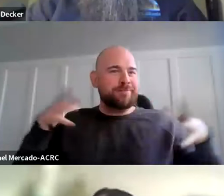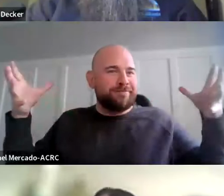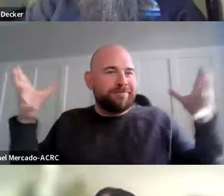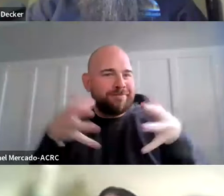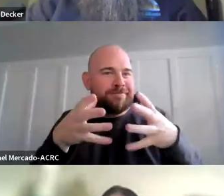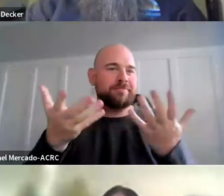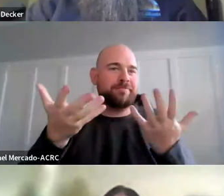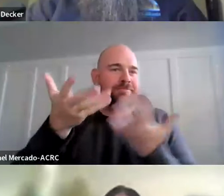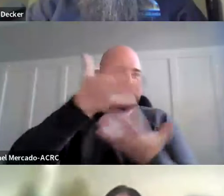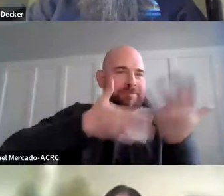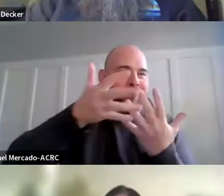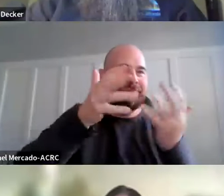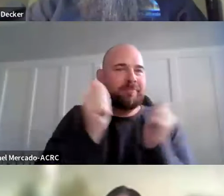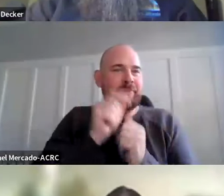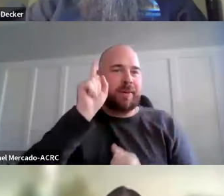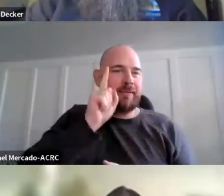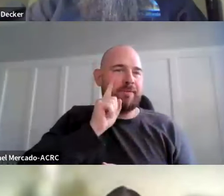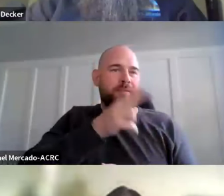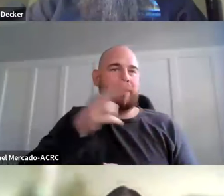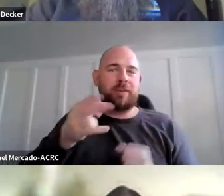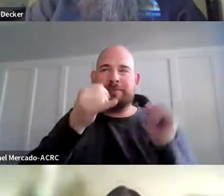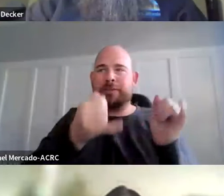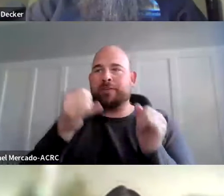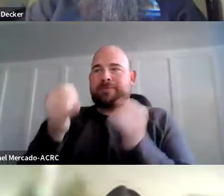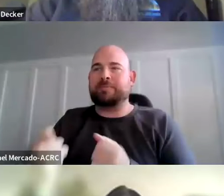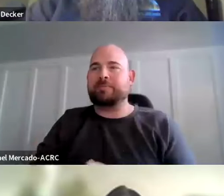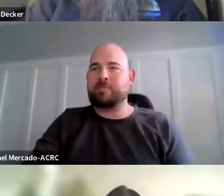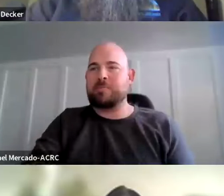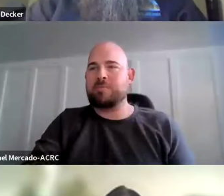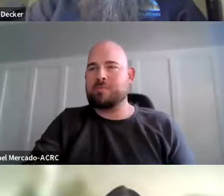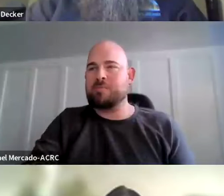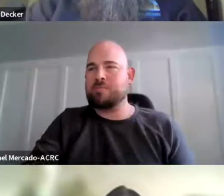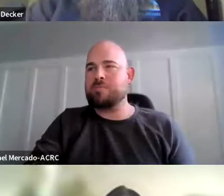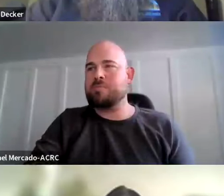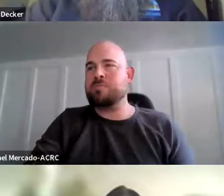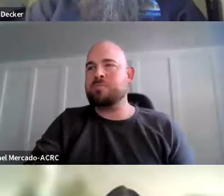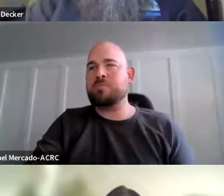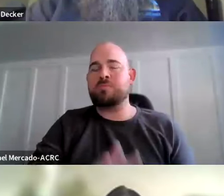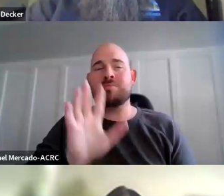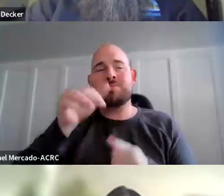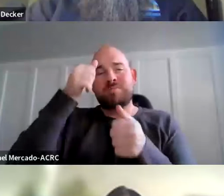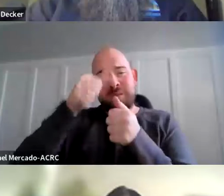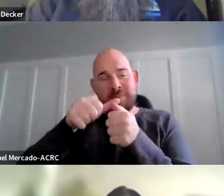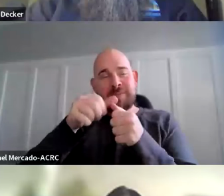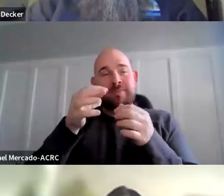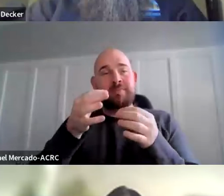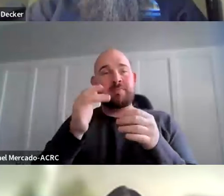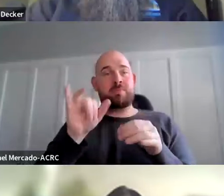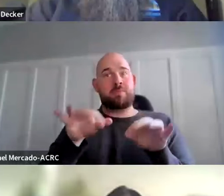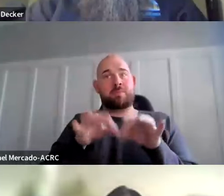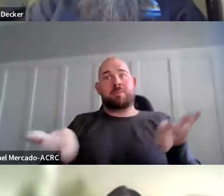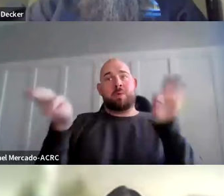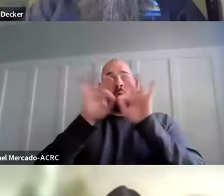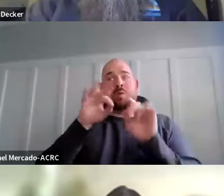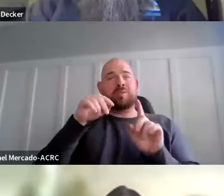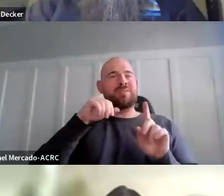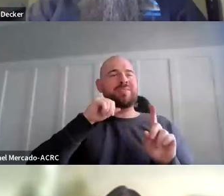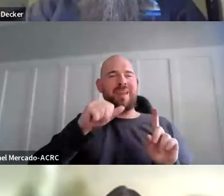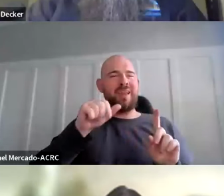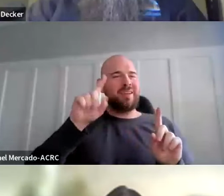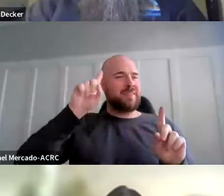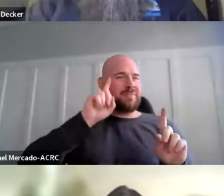some sign language before the event, or before, these parties where the deaf and hard of hearing people will be. There are